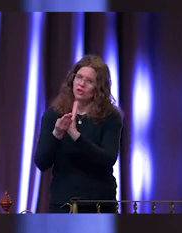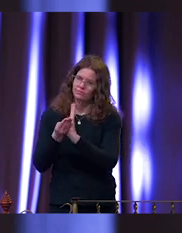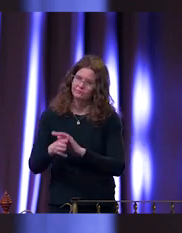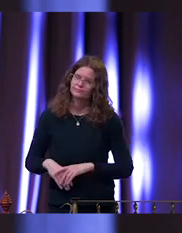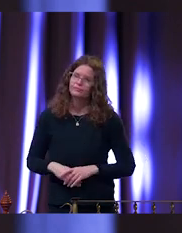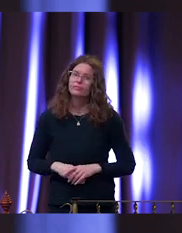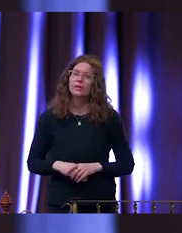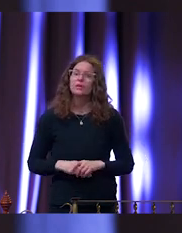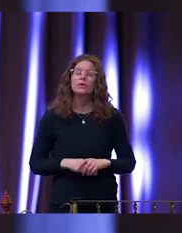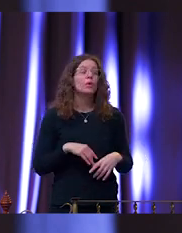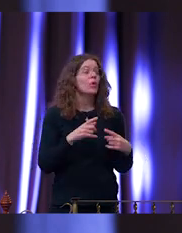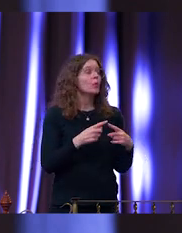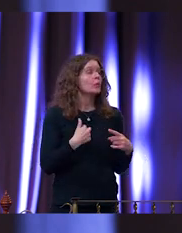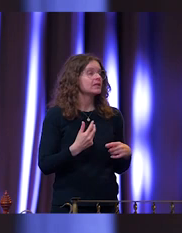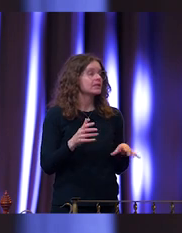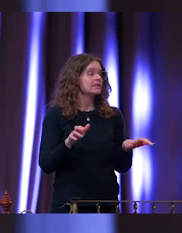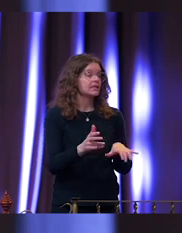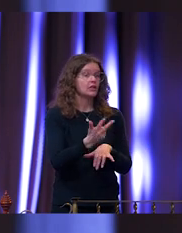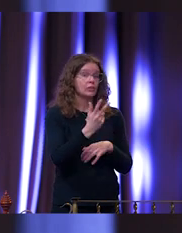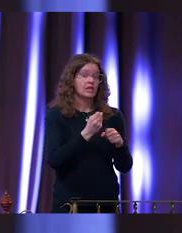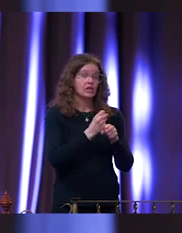Historically, when we've had